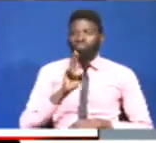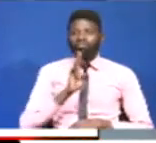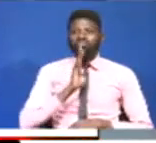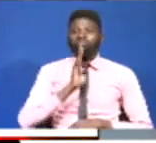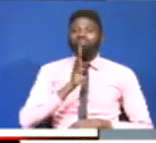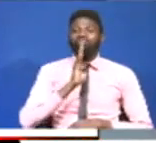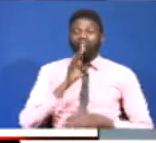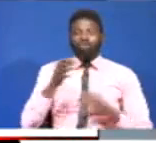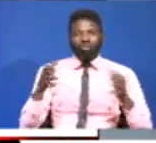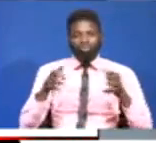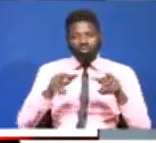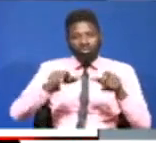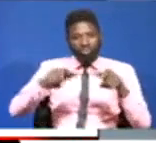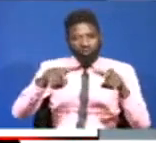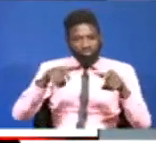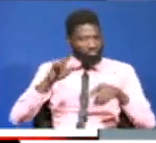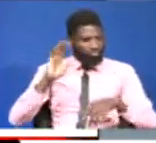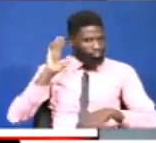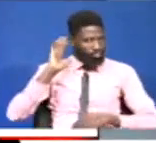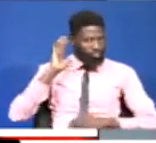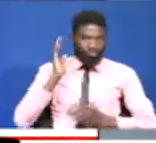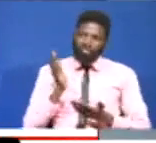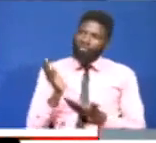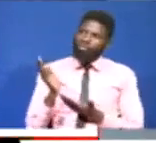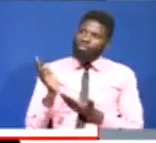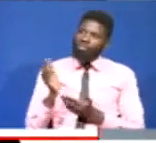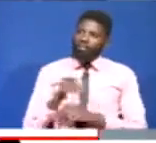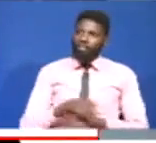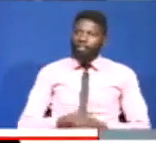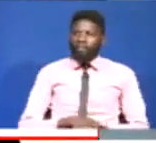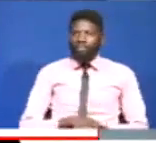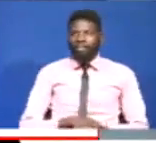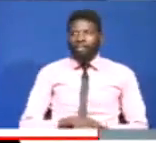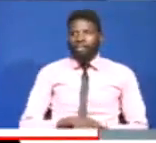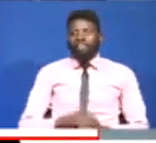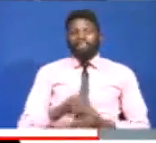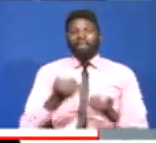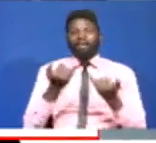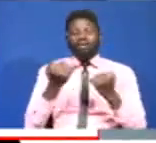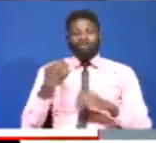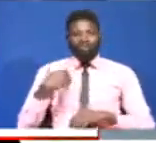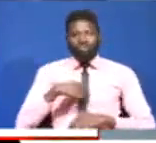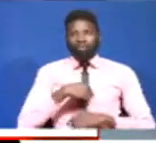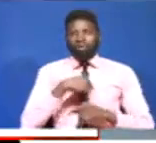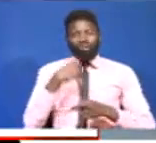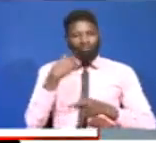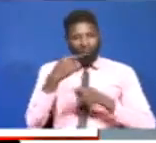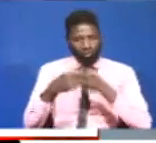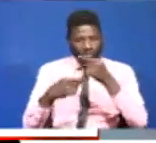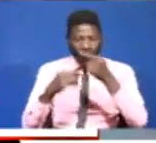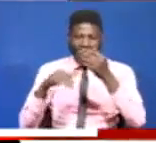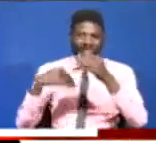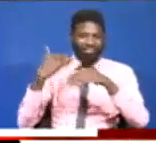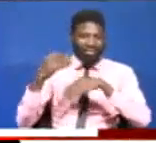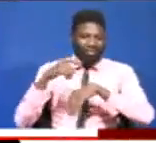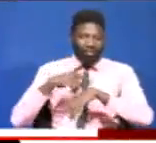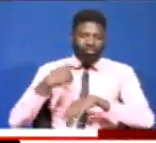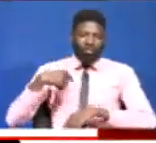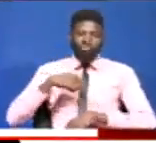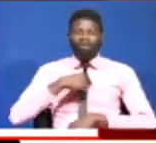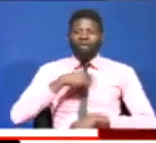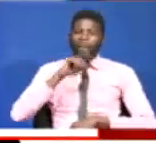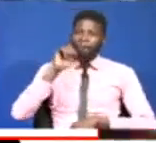media. Let's take a listen. Na kwa hivyo sasa tutaendelea. Na tunasema safari ingine tuhakikisha ya kwamba mipango